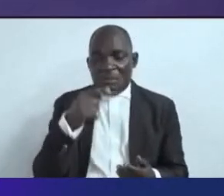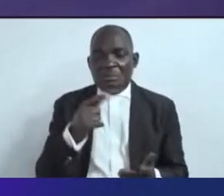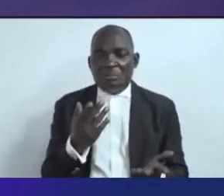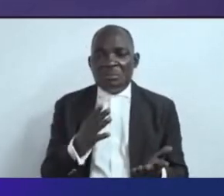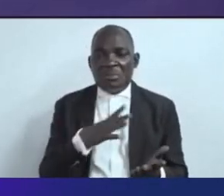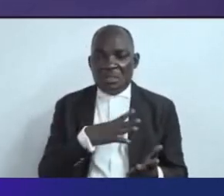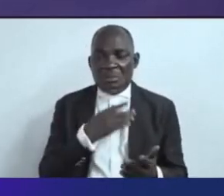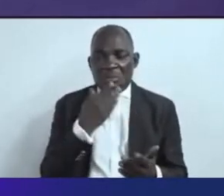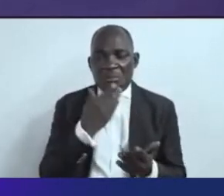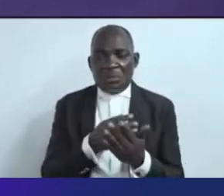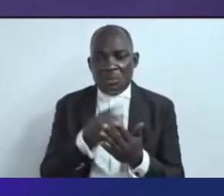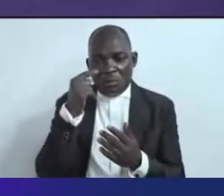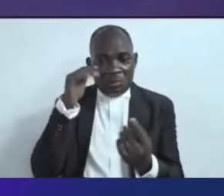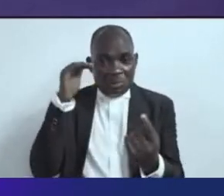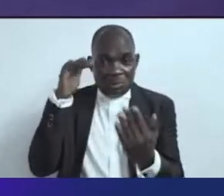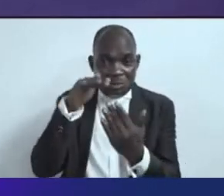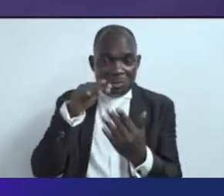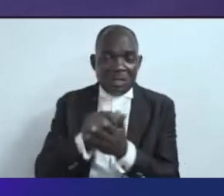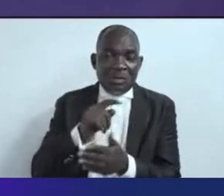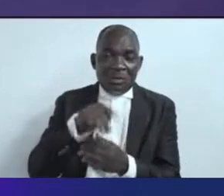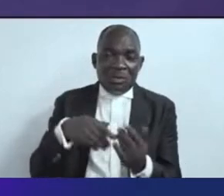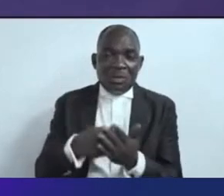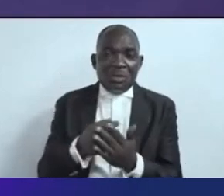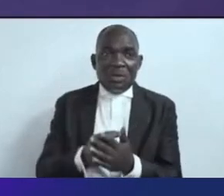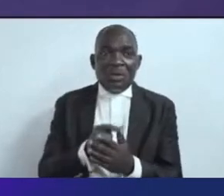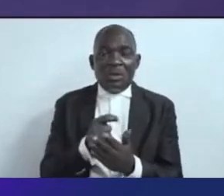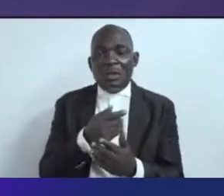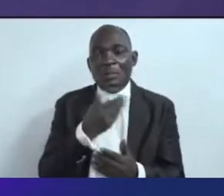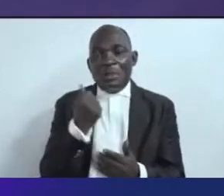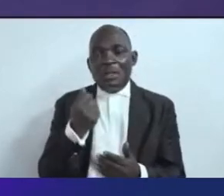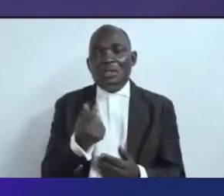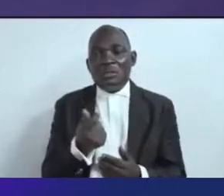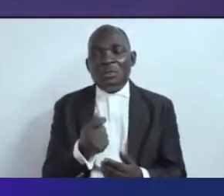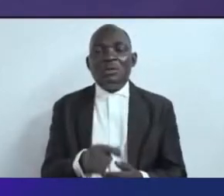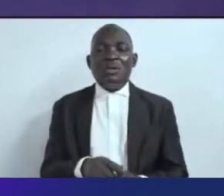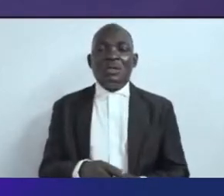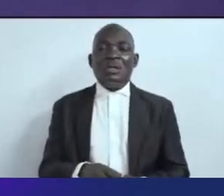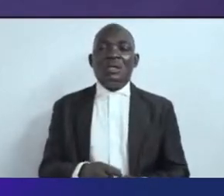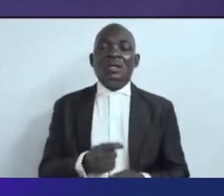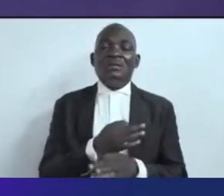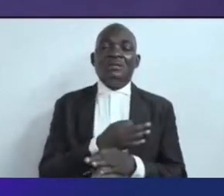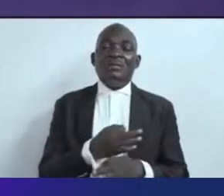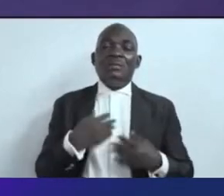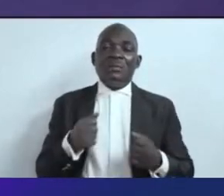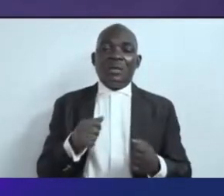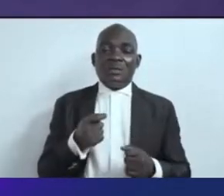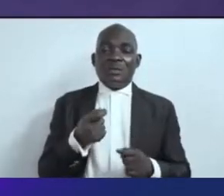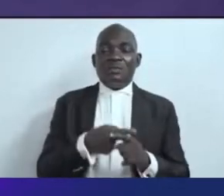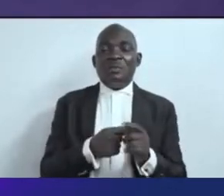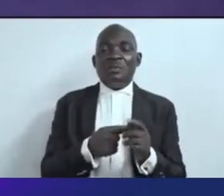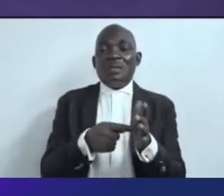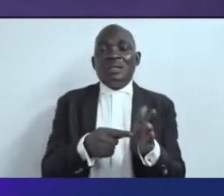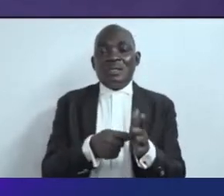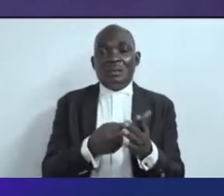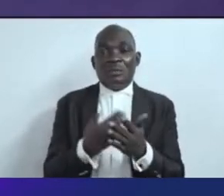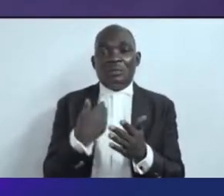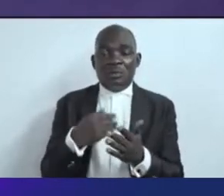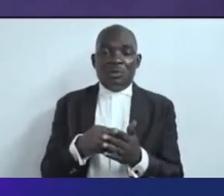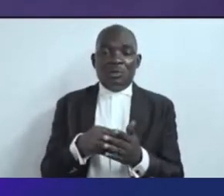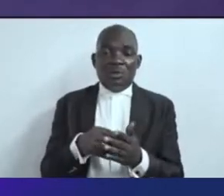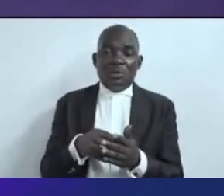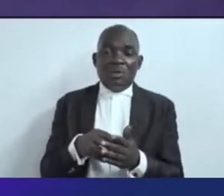message of hope that we have really recovered from the deaths that we went to